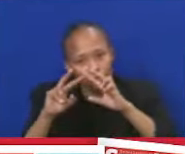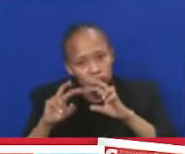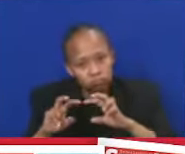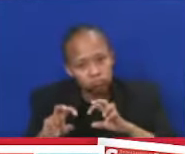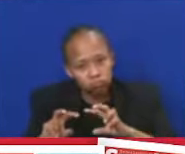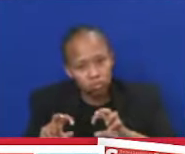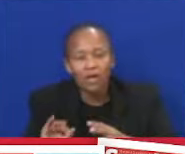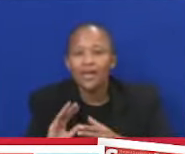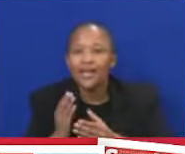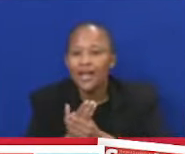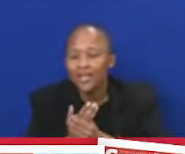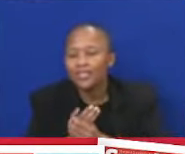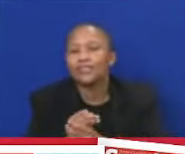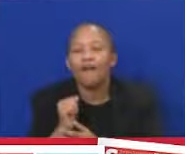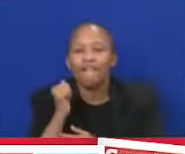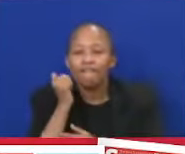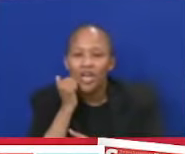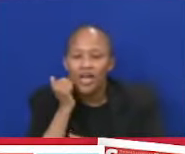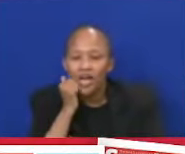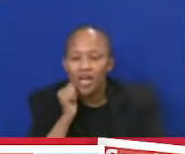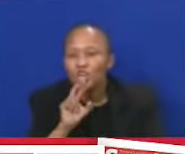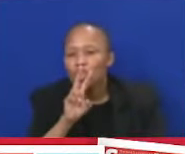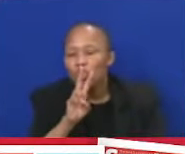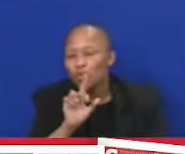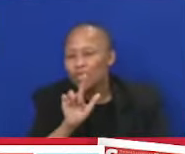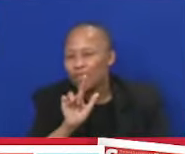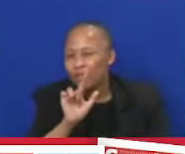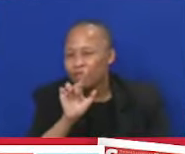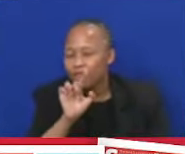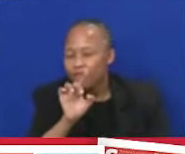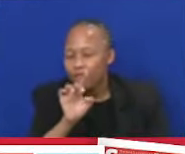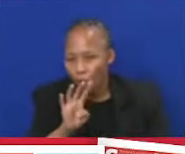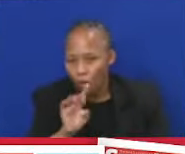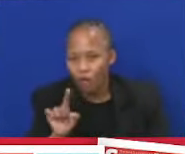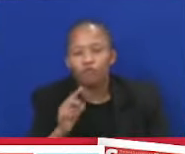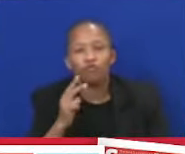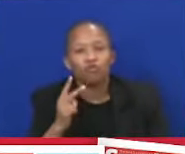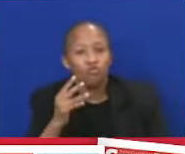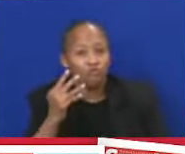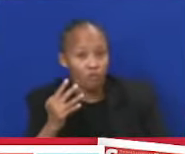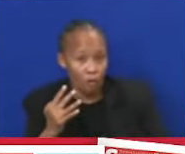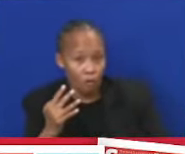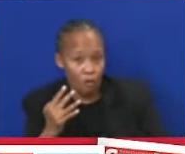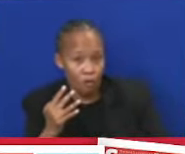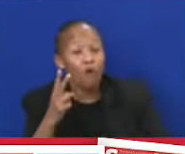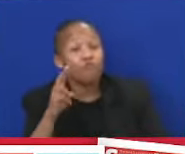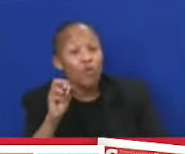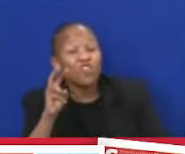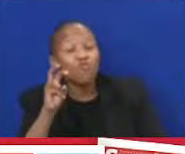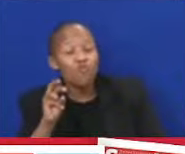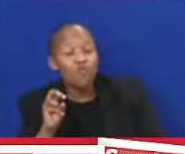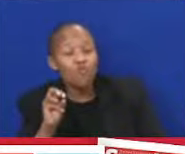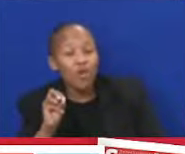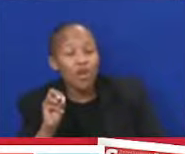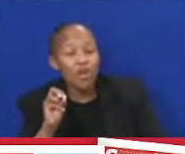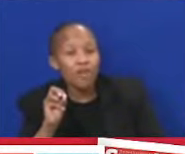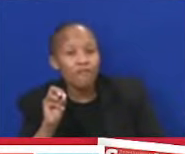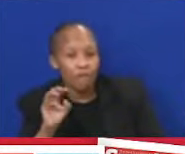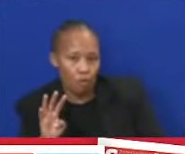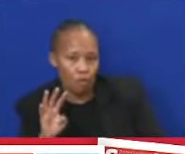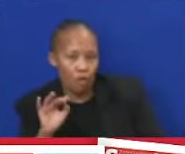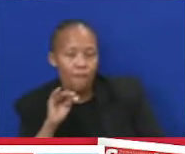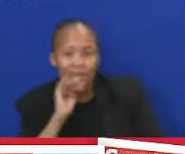274 of 4, 2024, which is the murder of